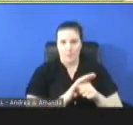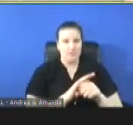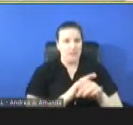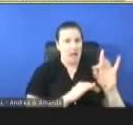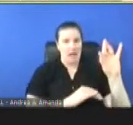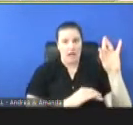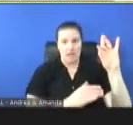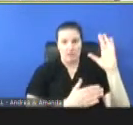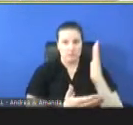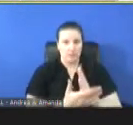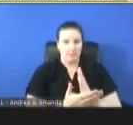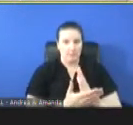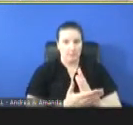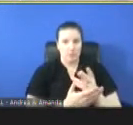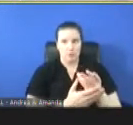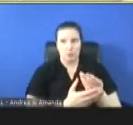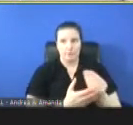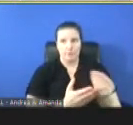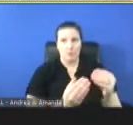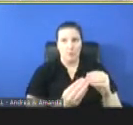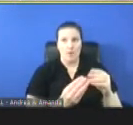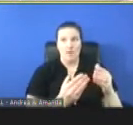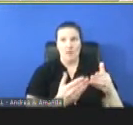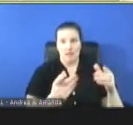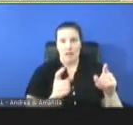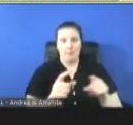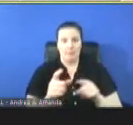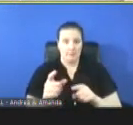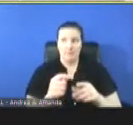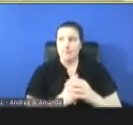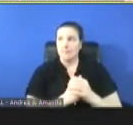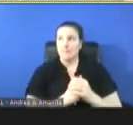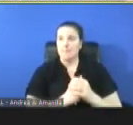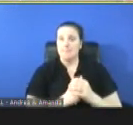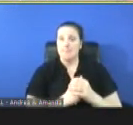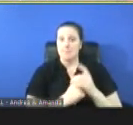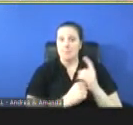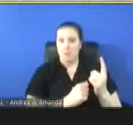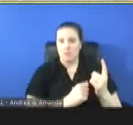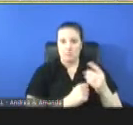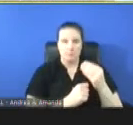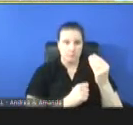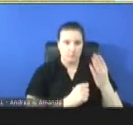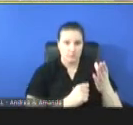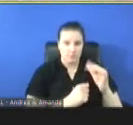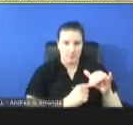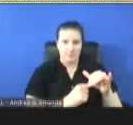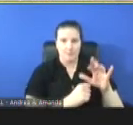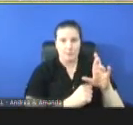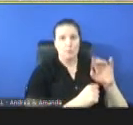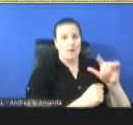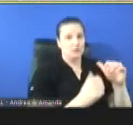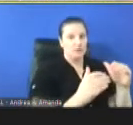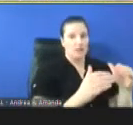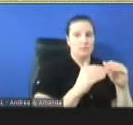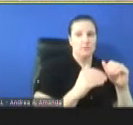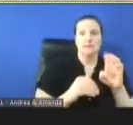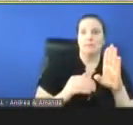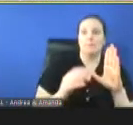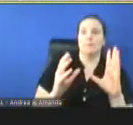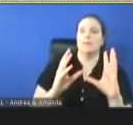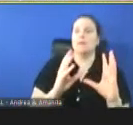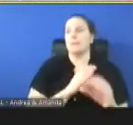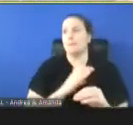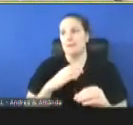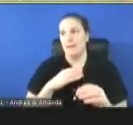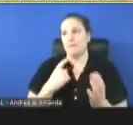going to, there's just a couple more things I think that need to happen. So one of them is to tell you that the Racial Equity Subcommittee had a